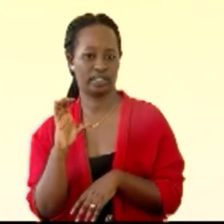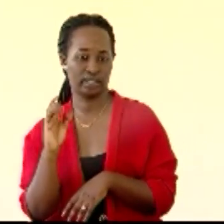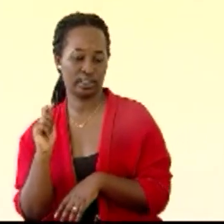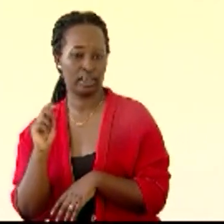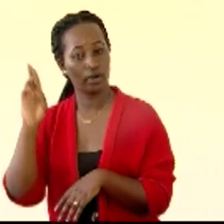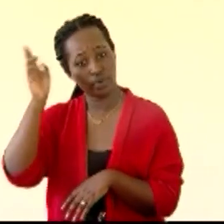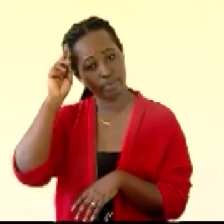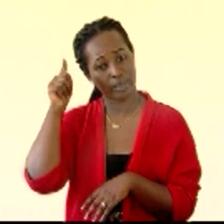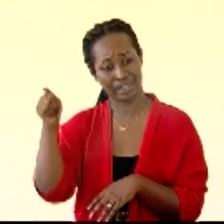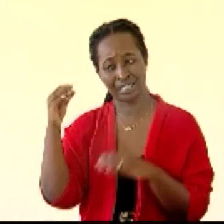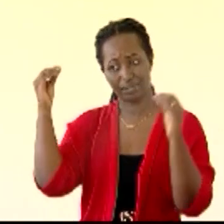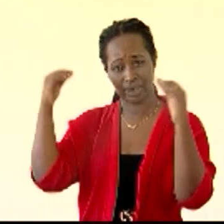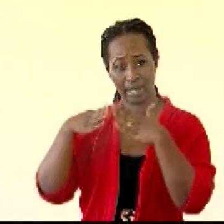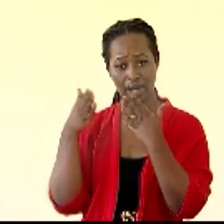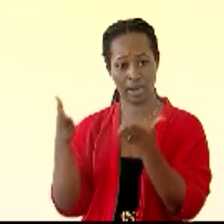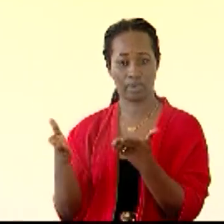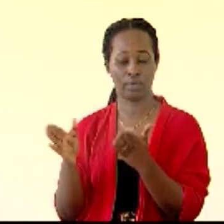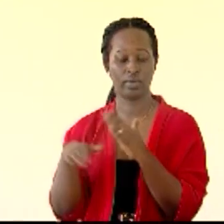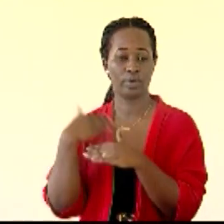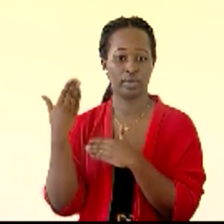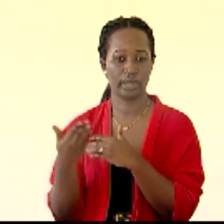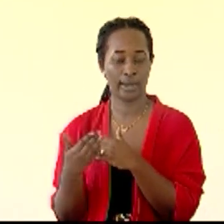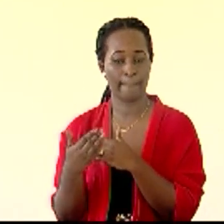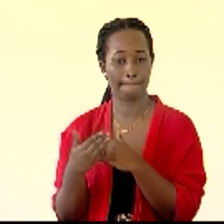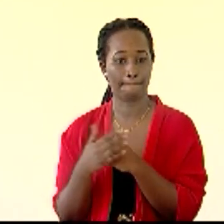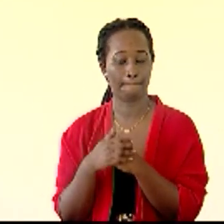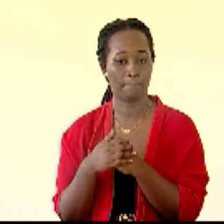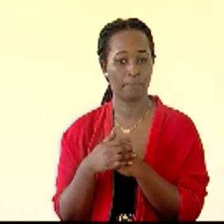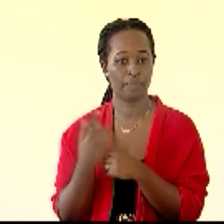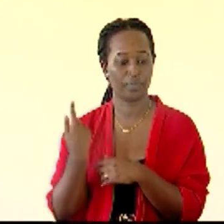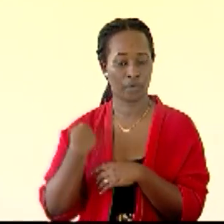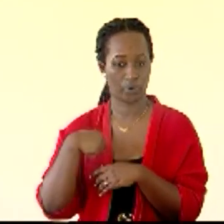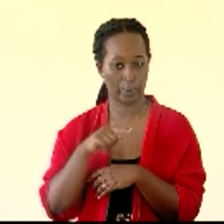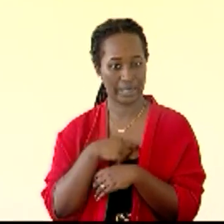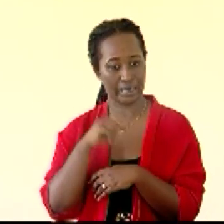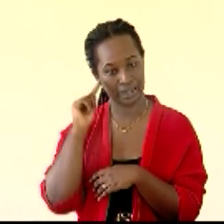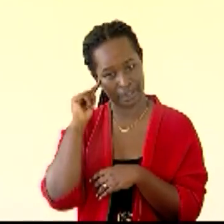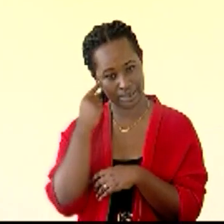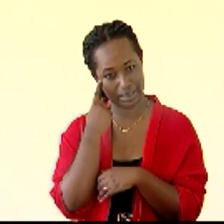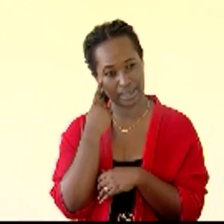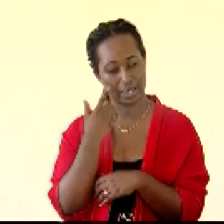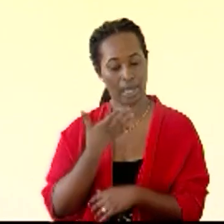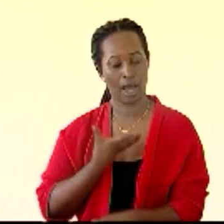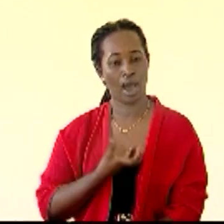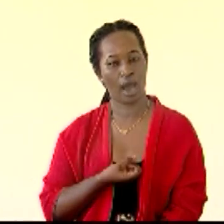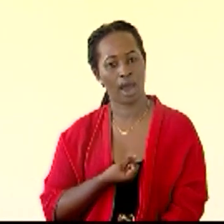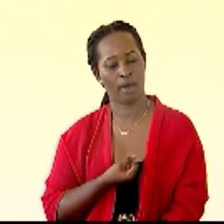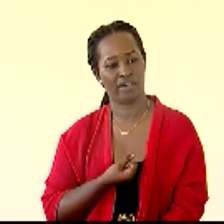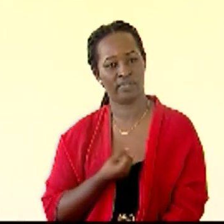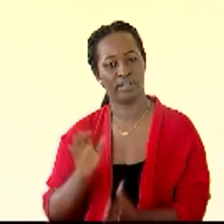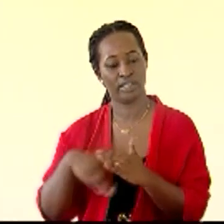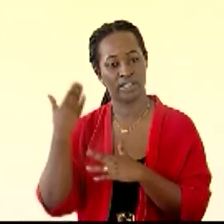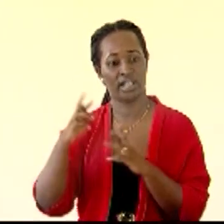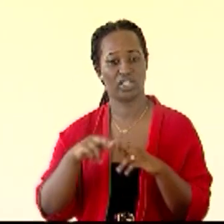thiacode structures being green, and so we can't have the next